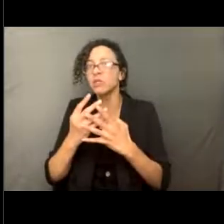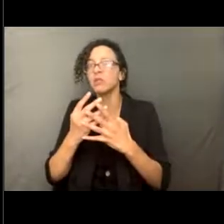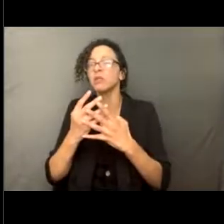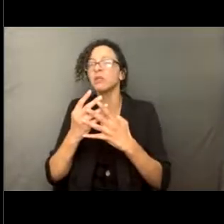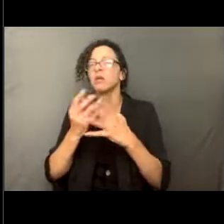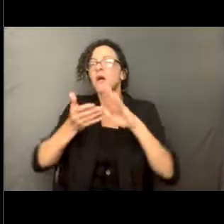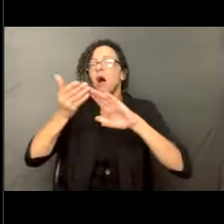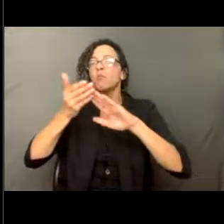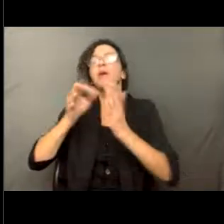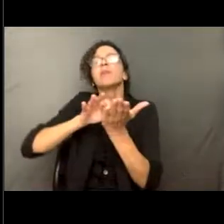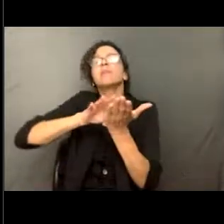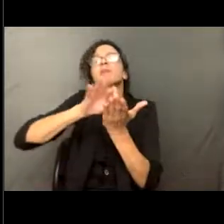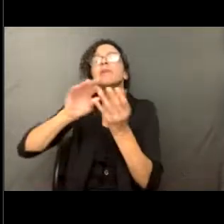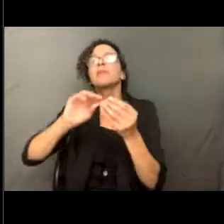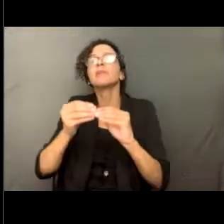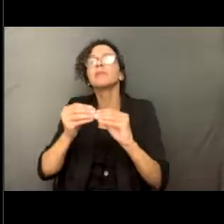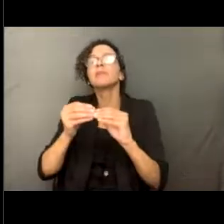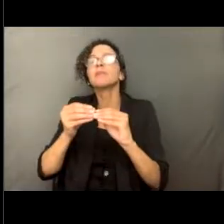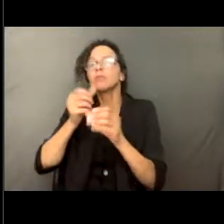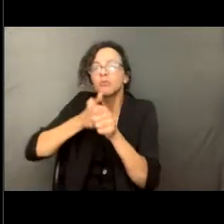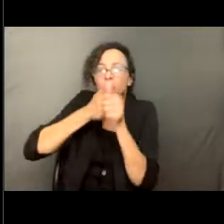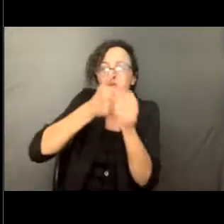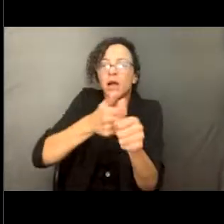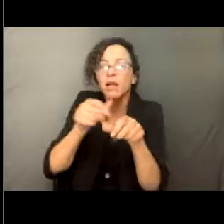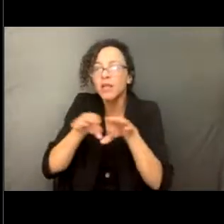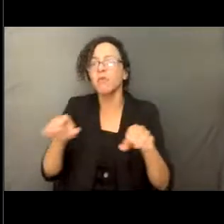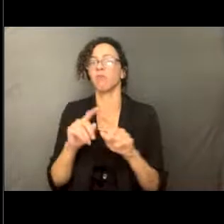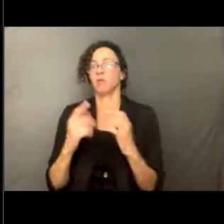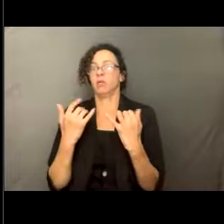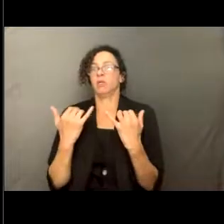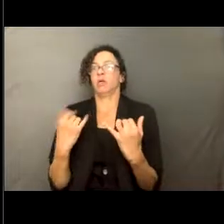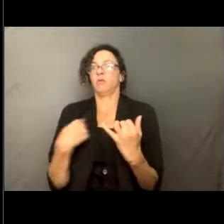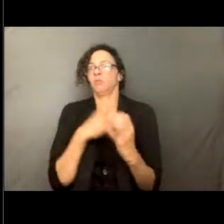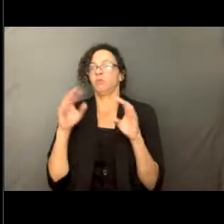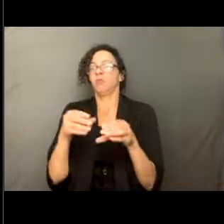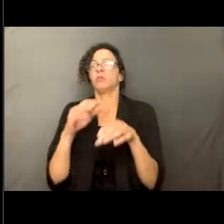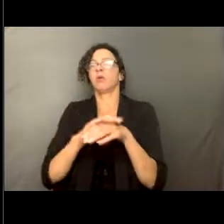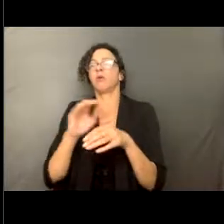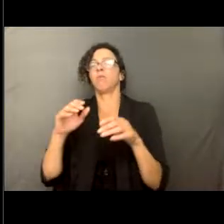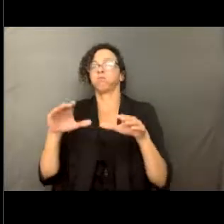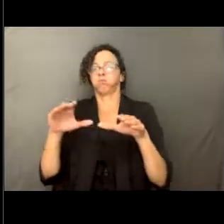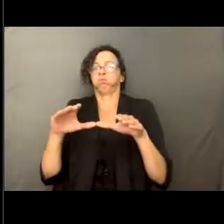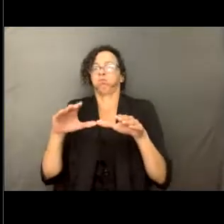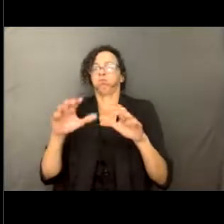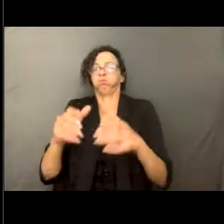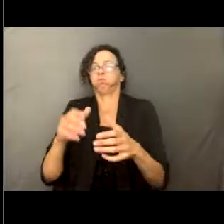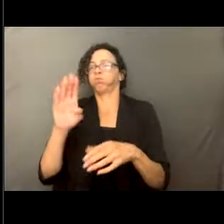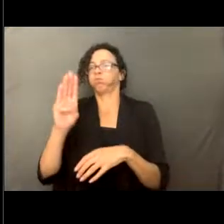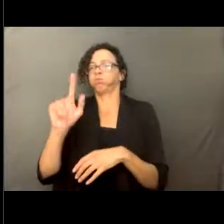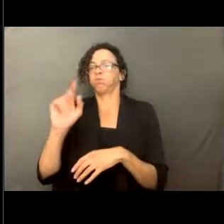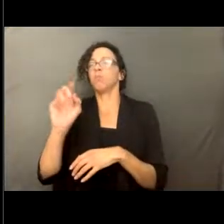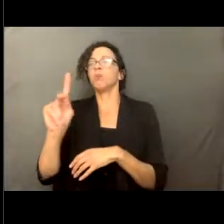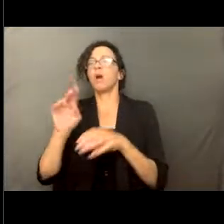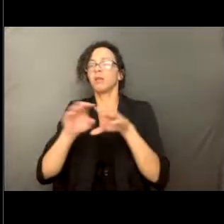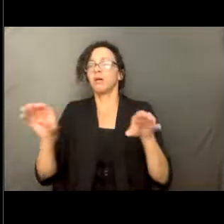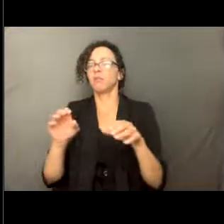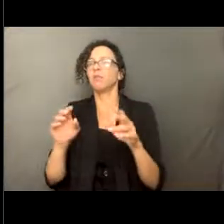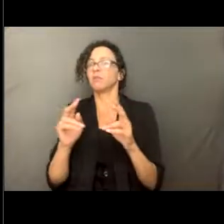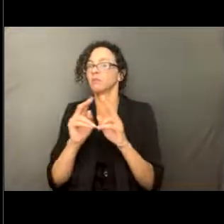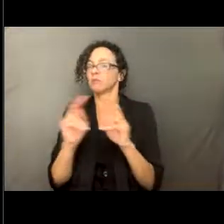census block level. So this is extremely granular and enables us to analyze the potential impacts and the